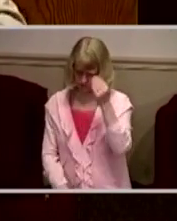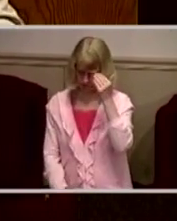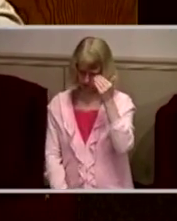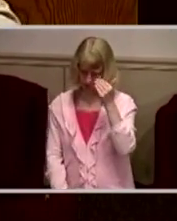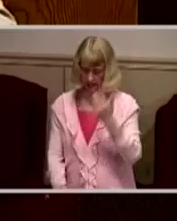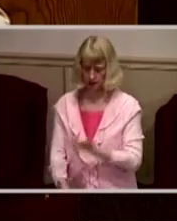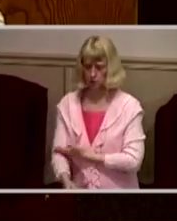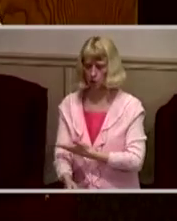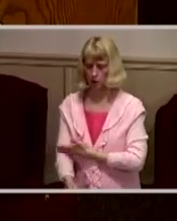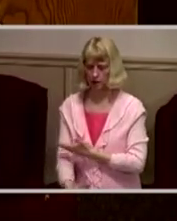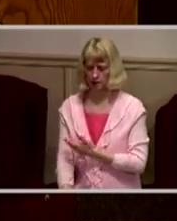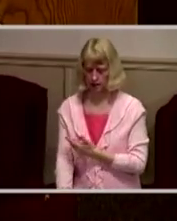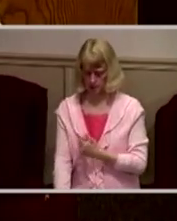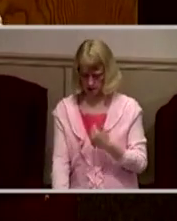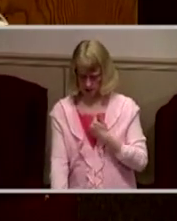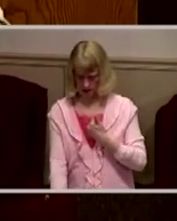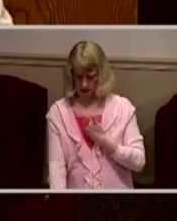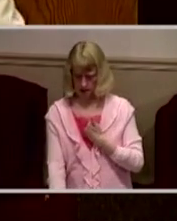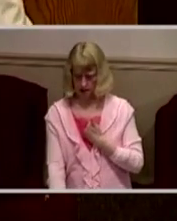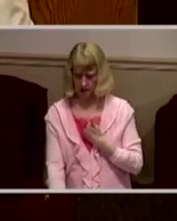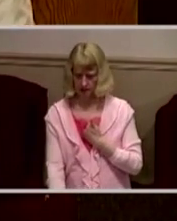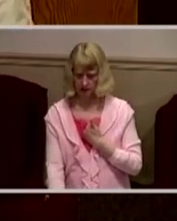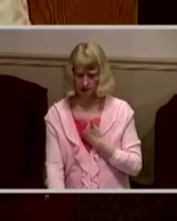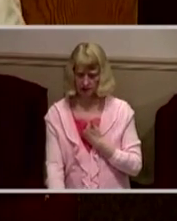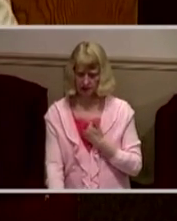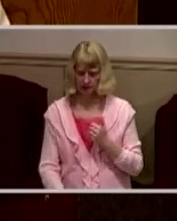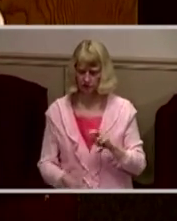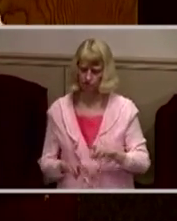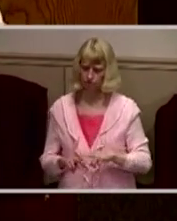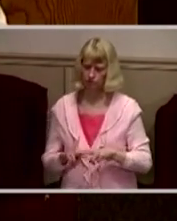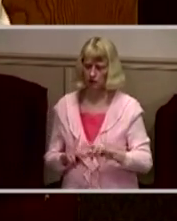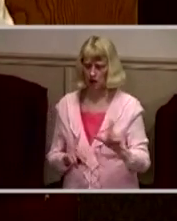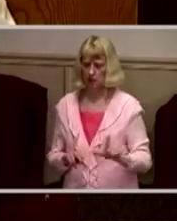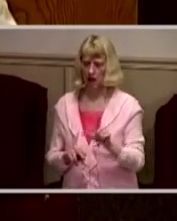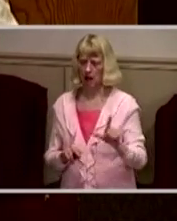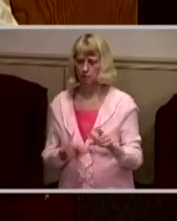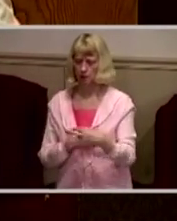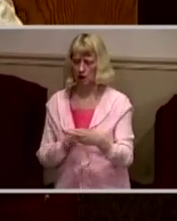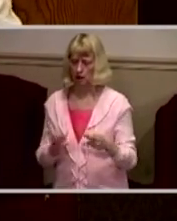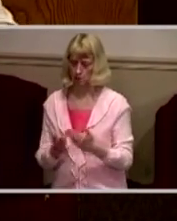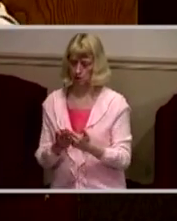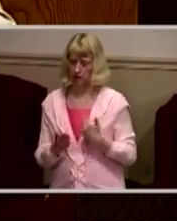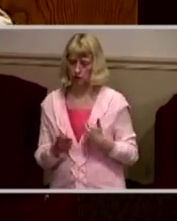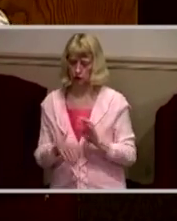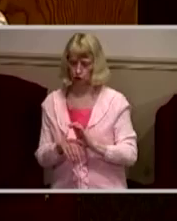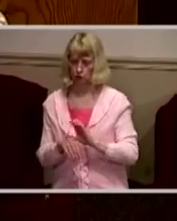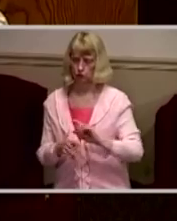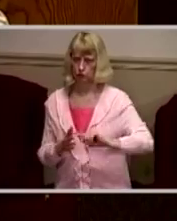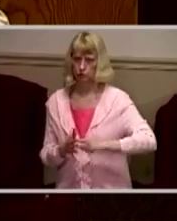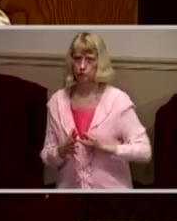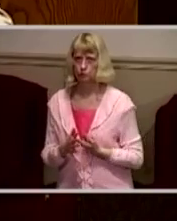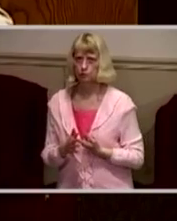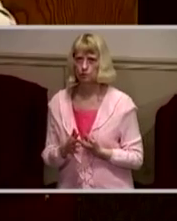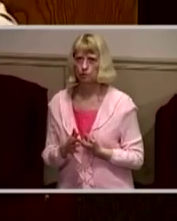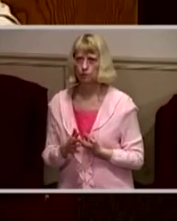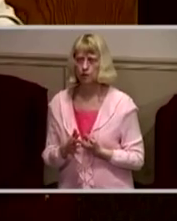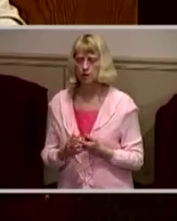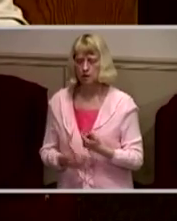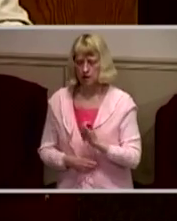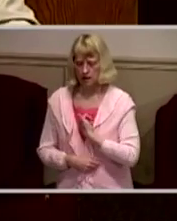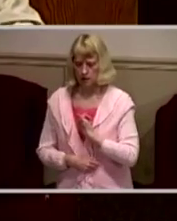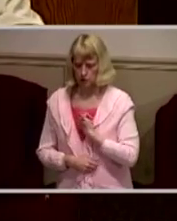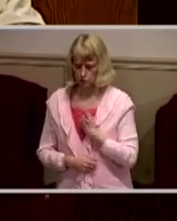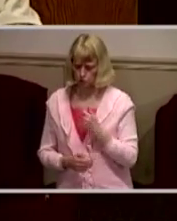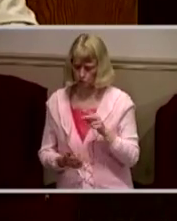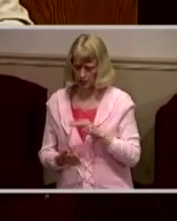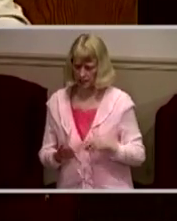this morning as I was sitting back in the library before the service, I was